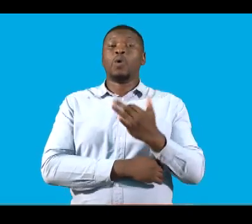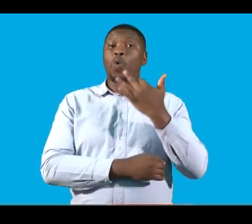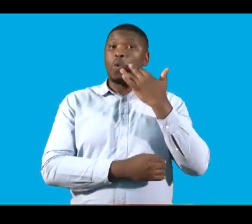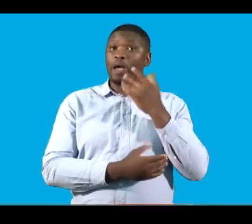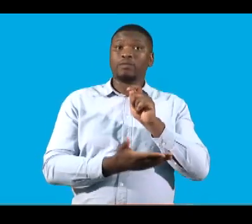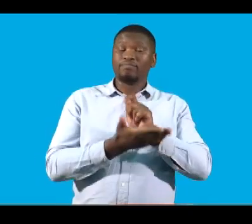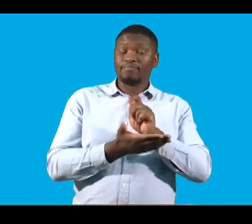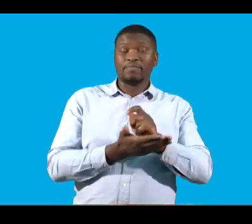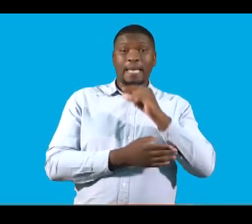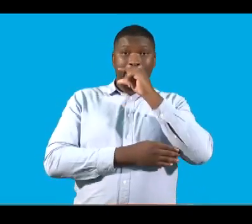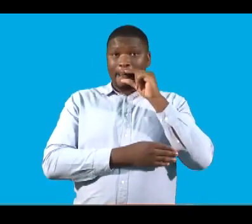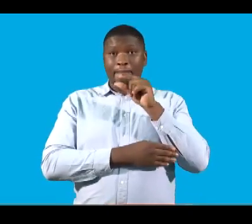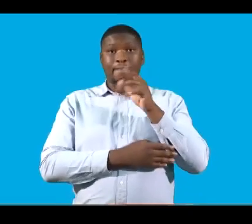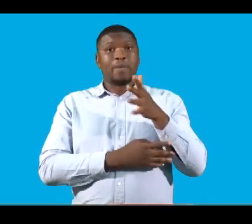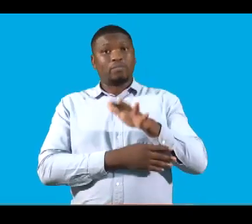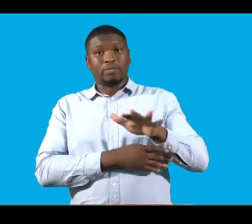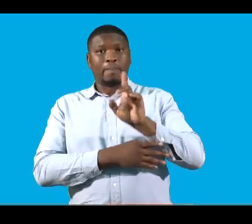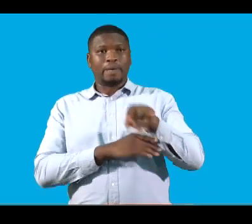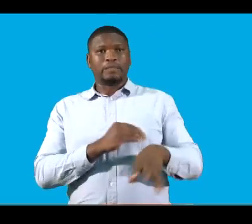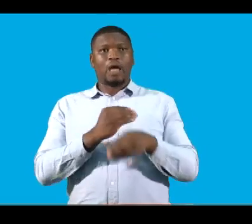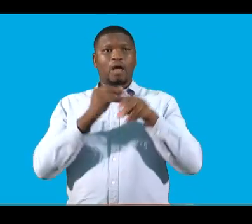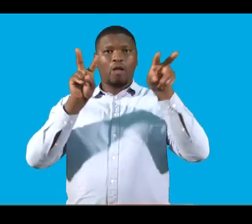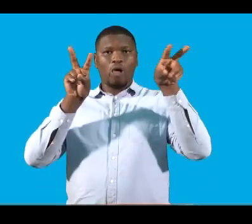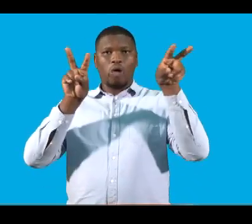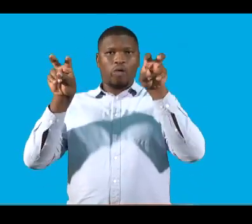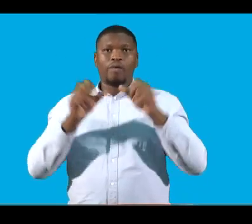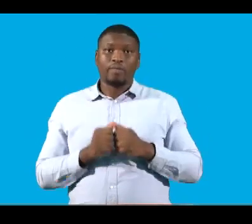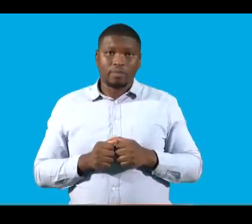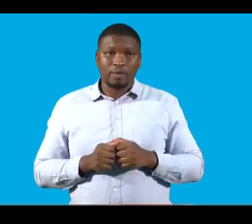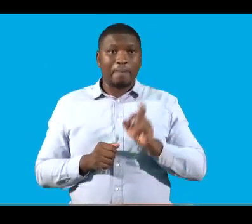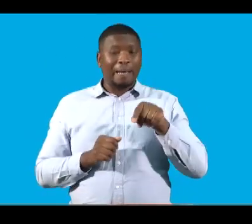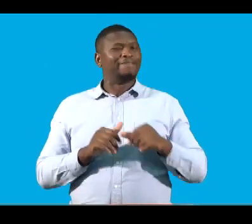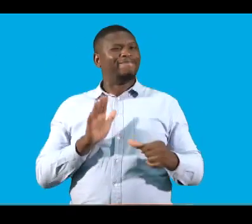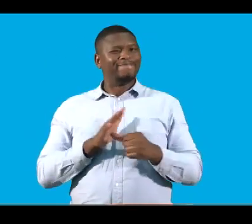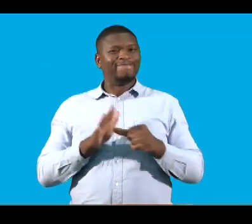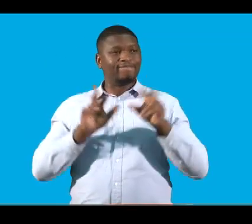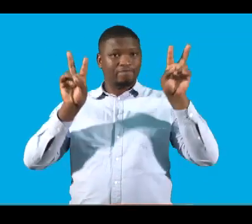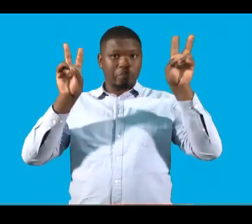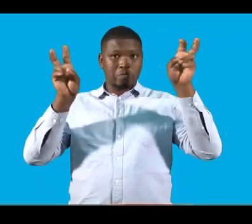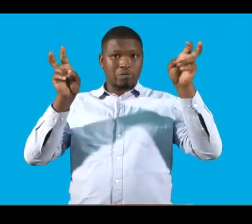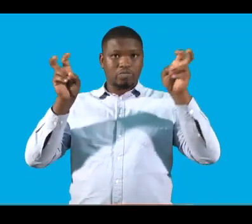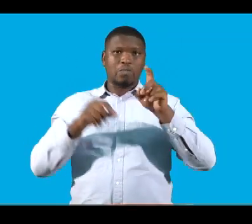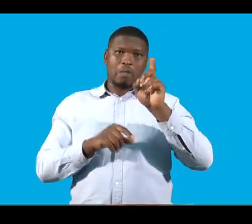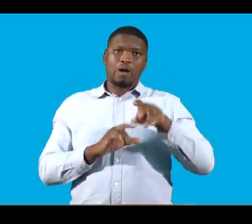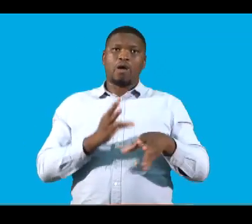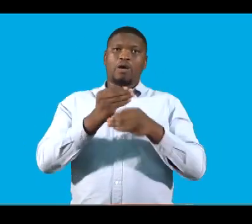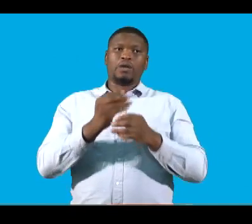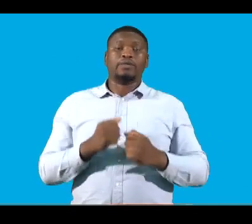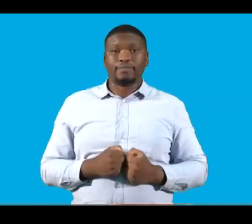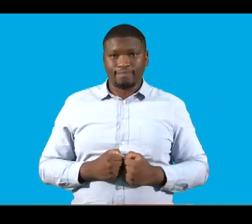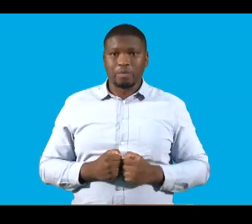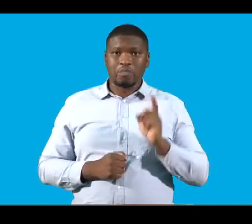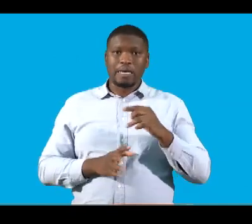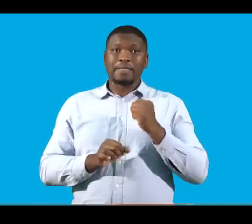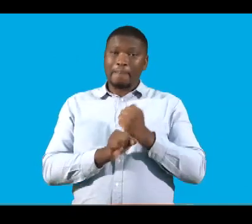tense. When you mention the name of the play or novel, put it in inverted commas. Unfortunately, you do not